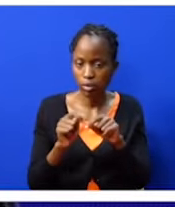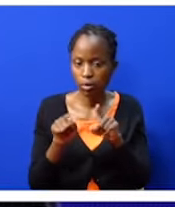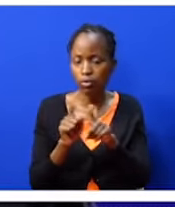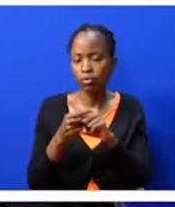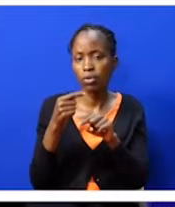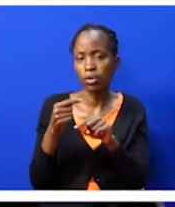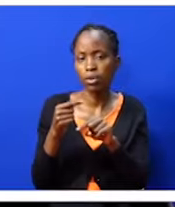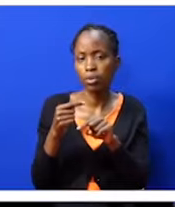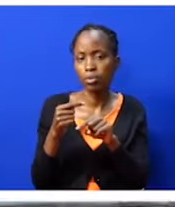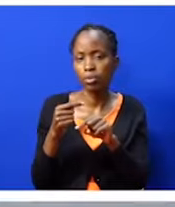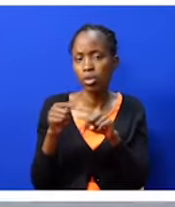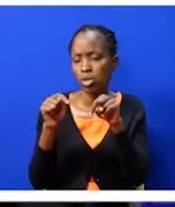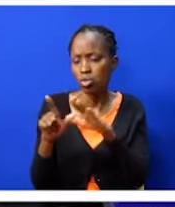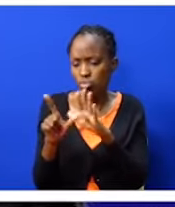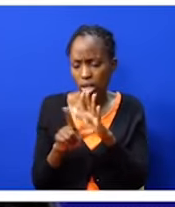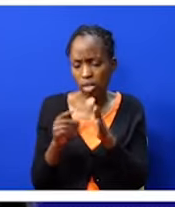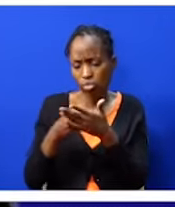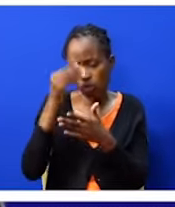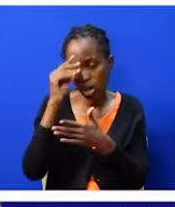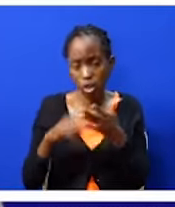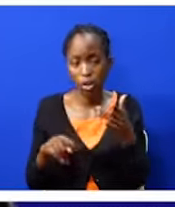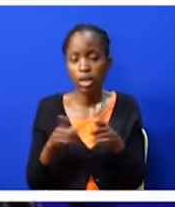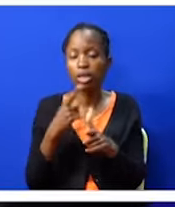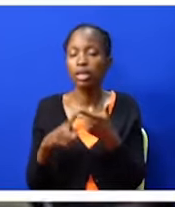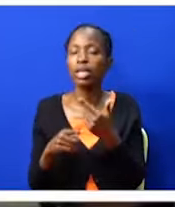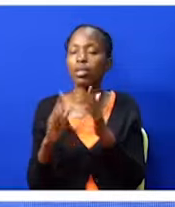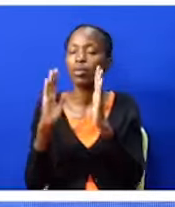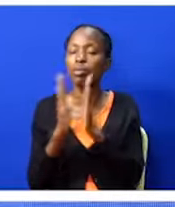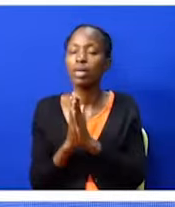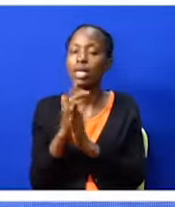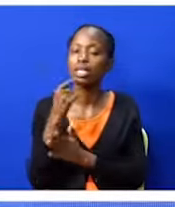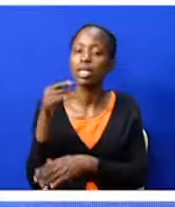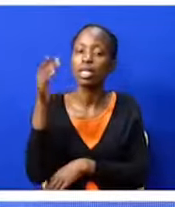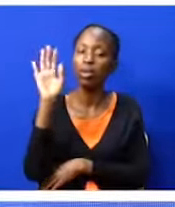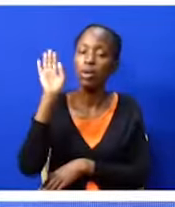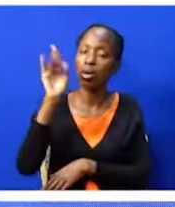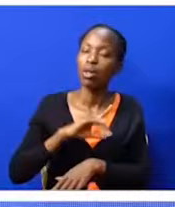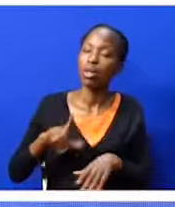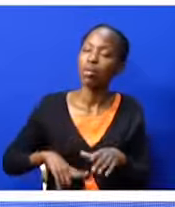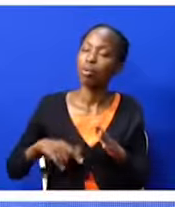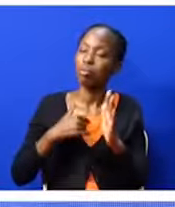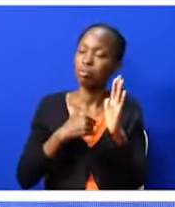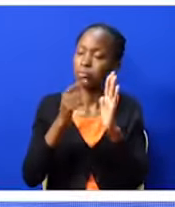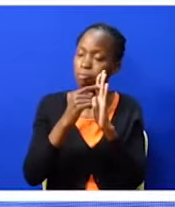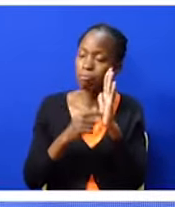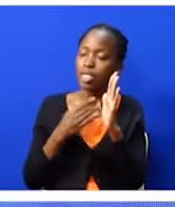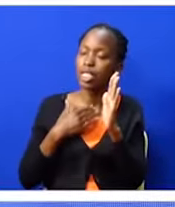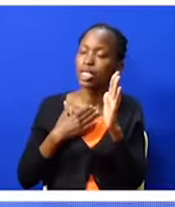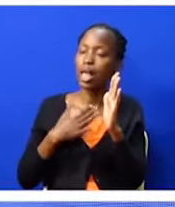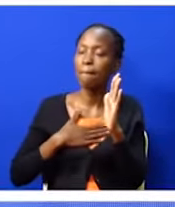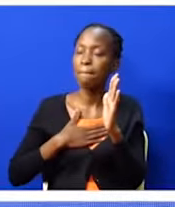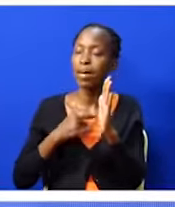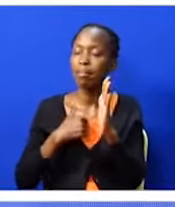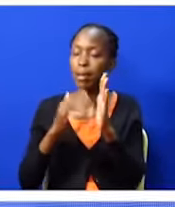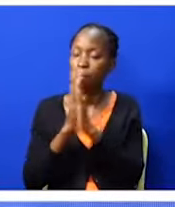have made, and then you go to prayer. Tell God now, "This is my prayer. I am praying that the